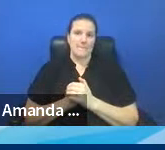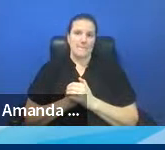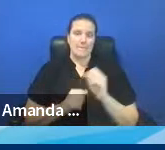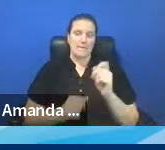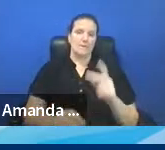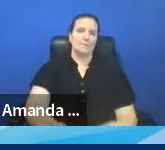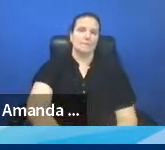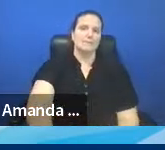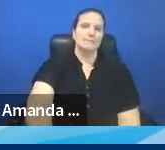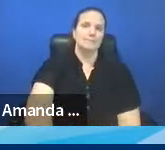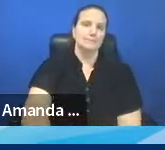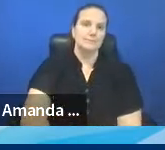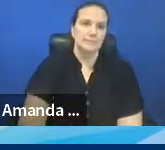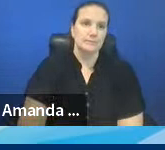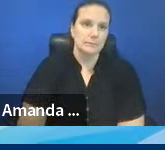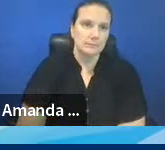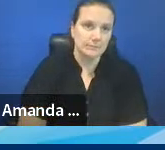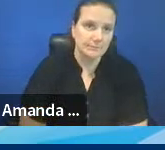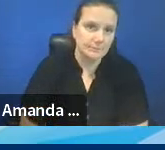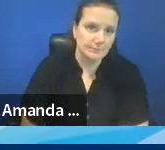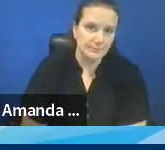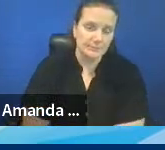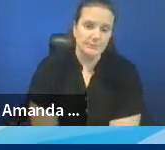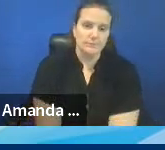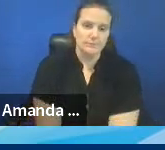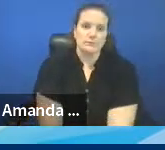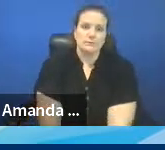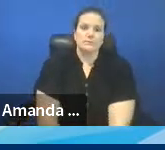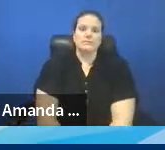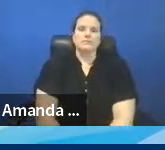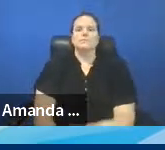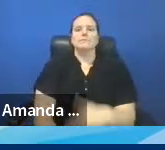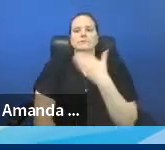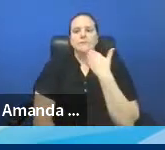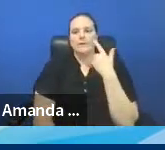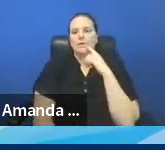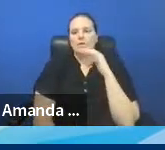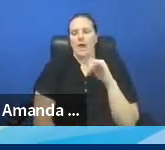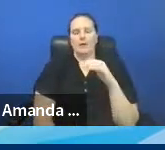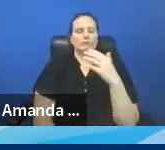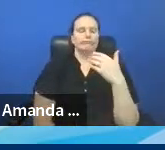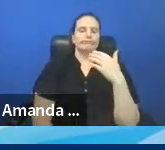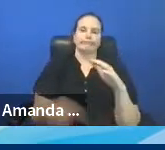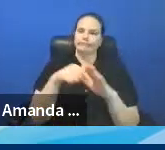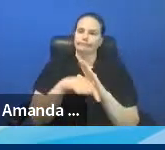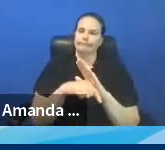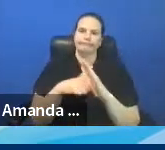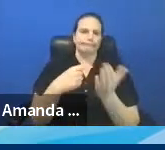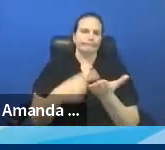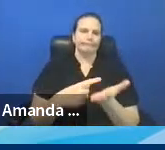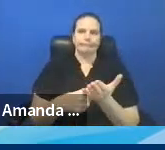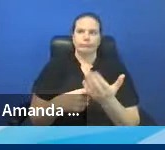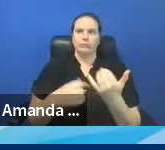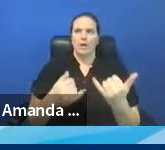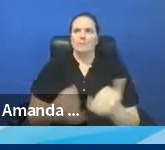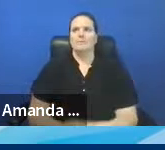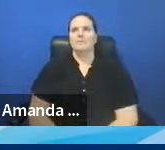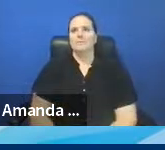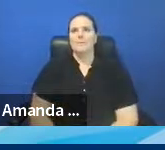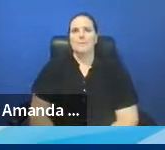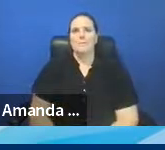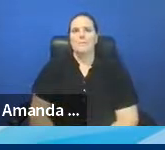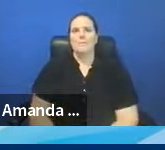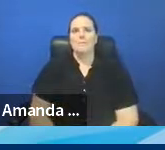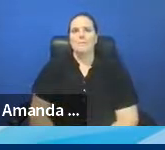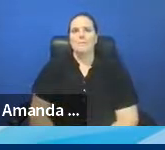Okay, thank you, Shannon. And so more to come. Thank you all for that robust discussion. We'd like to now